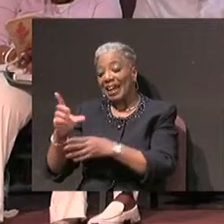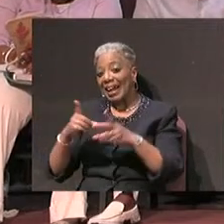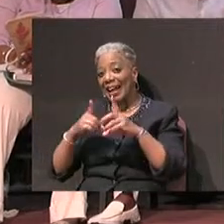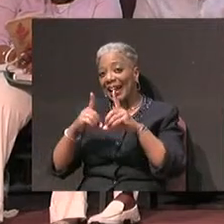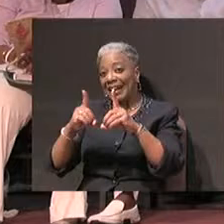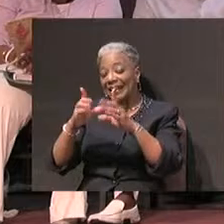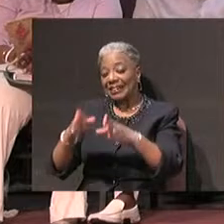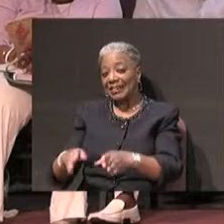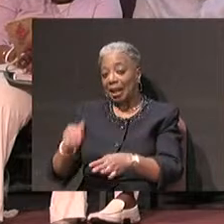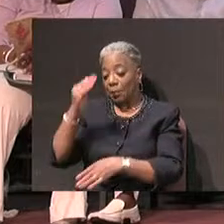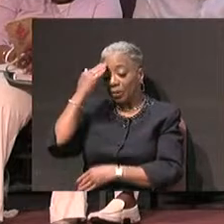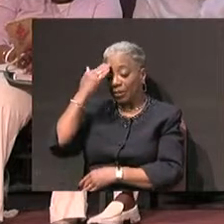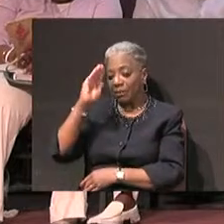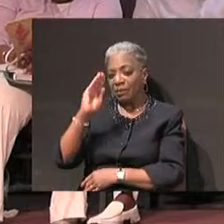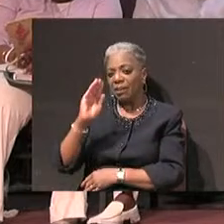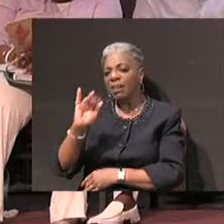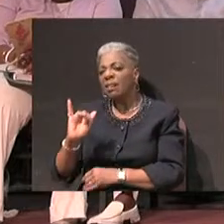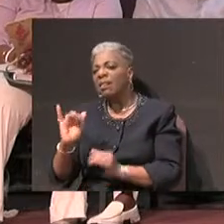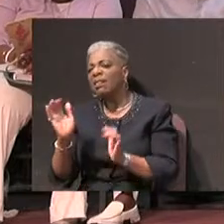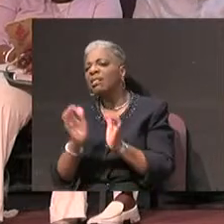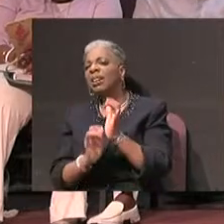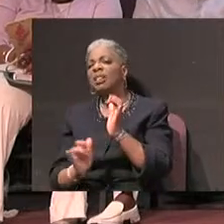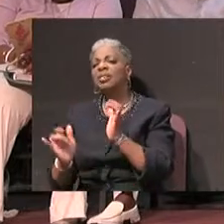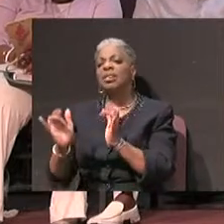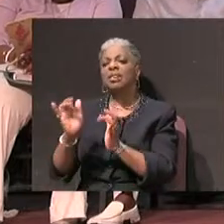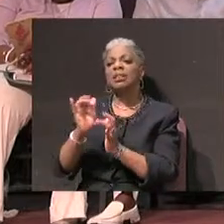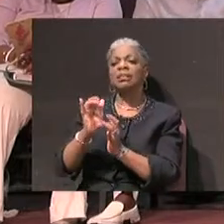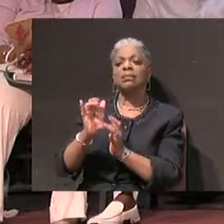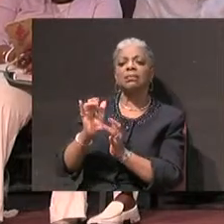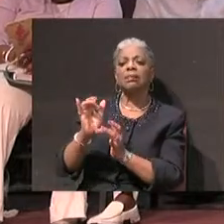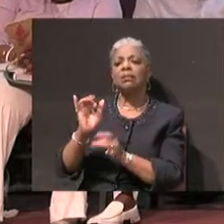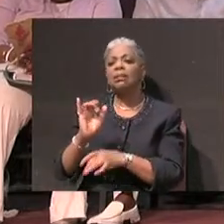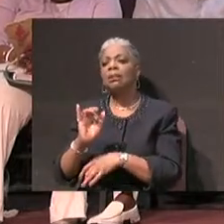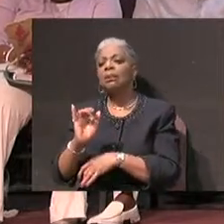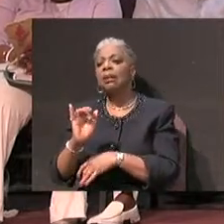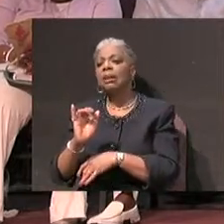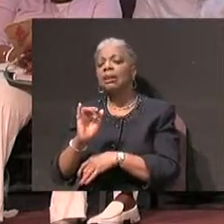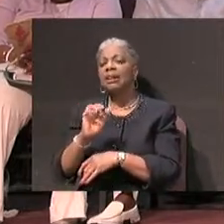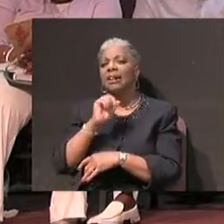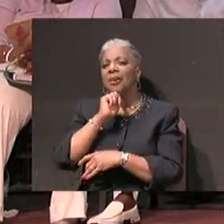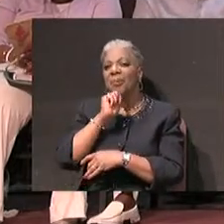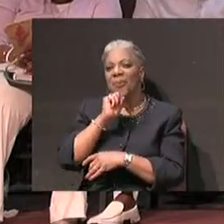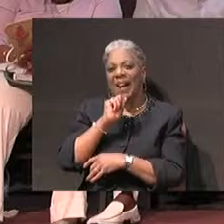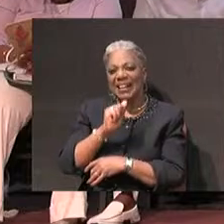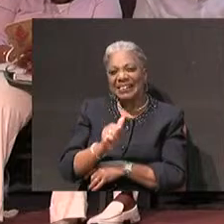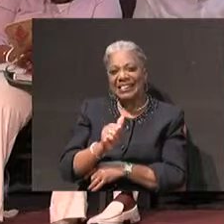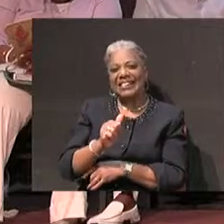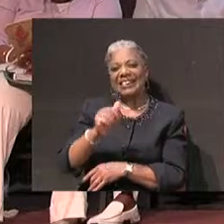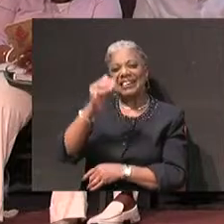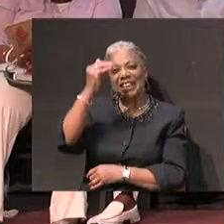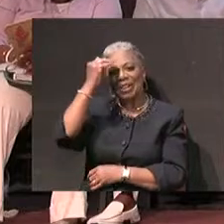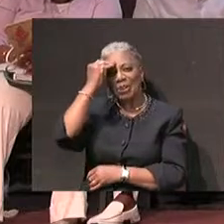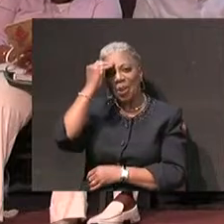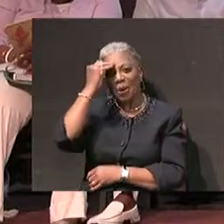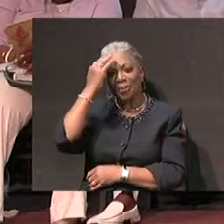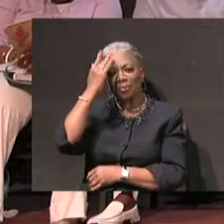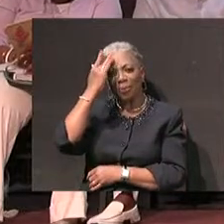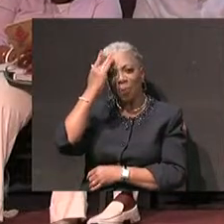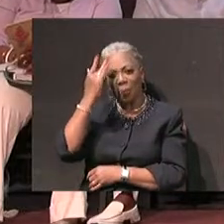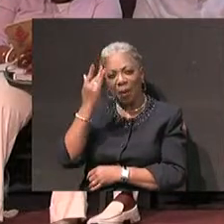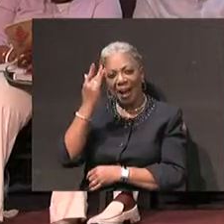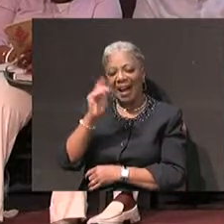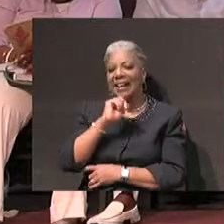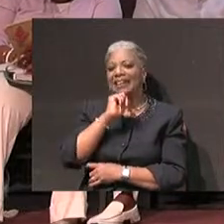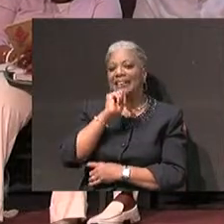was Jesus. Now let me ask you a question. Why didn't Mary know it was Jesus? Why didn't the disciples, who had been with him for